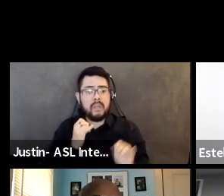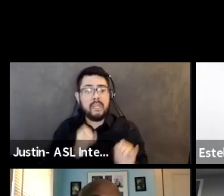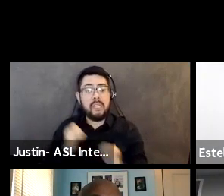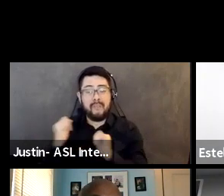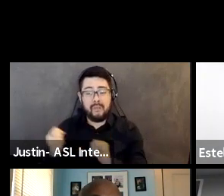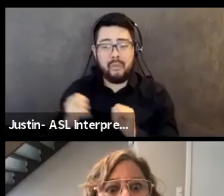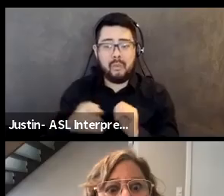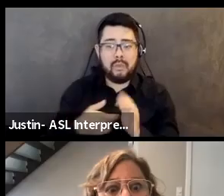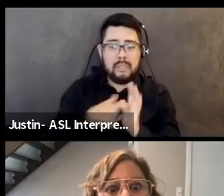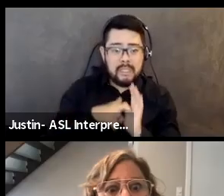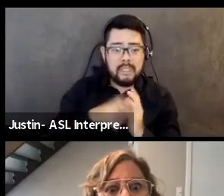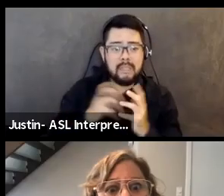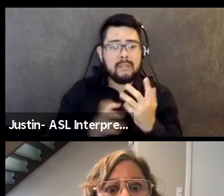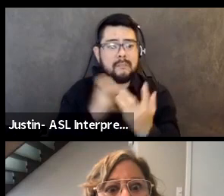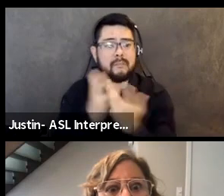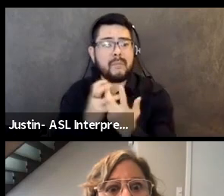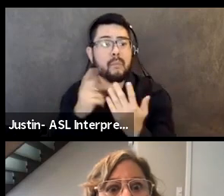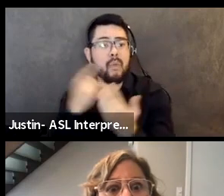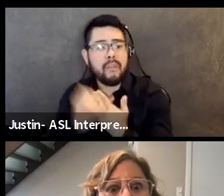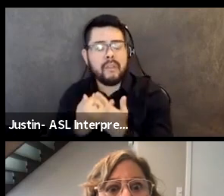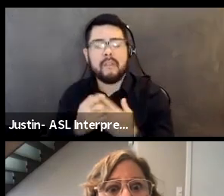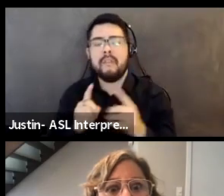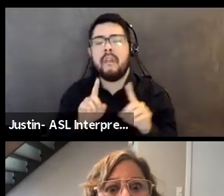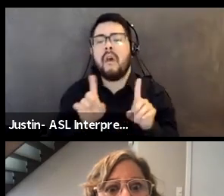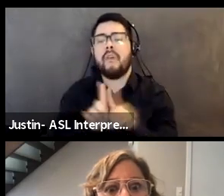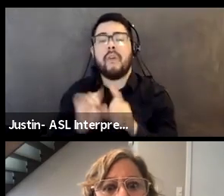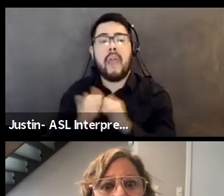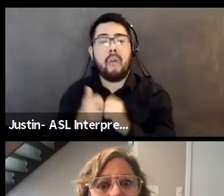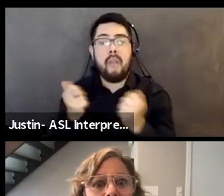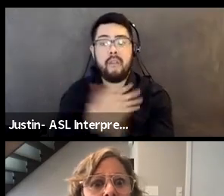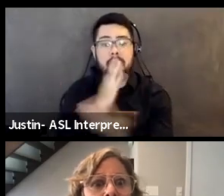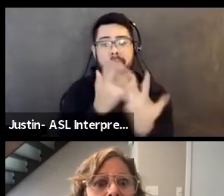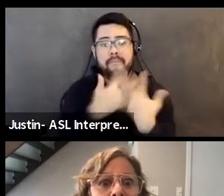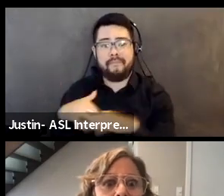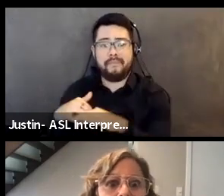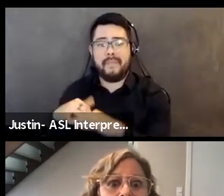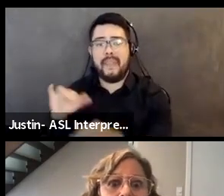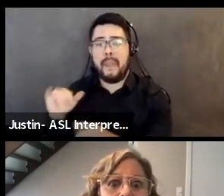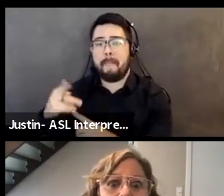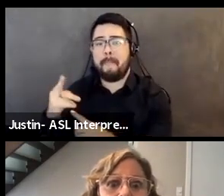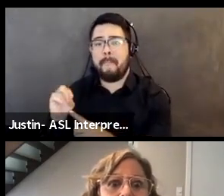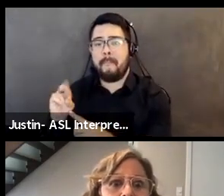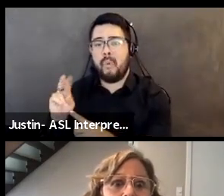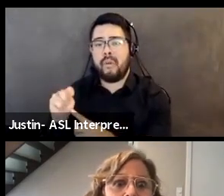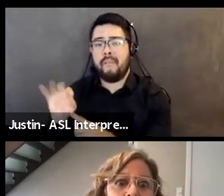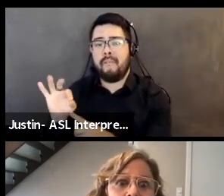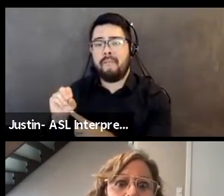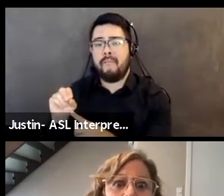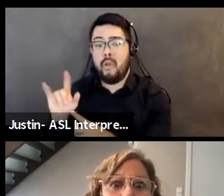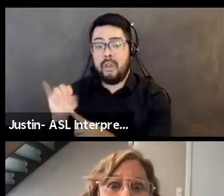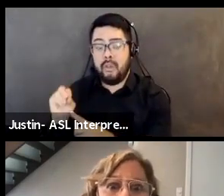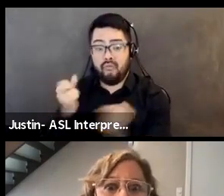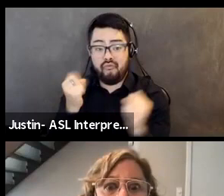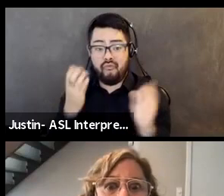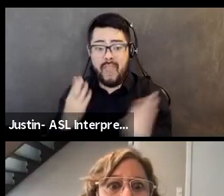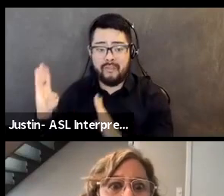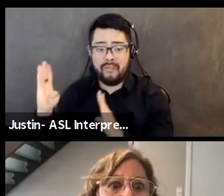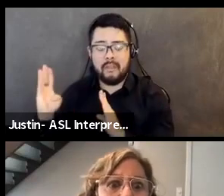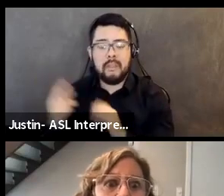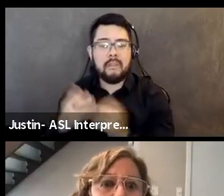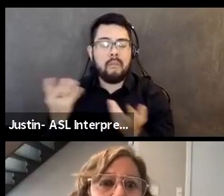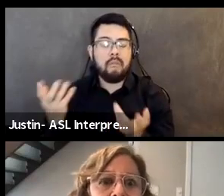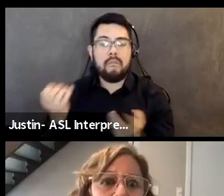needs and projects but how it connects with a portfolio strategy so whether that's about